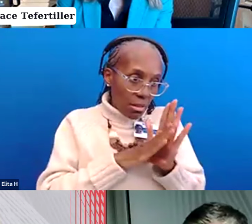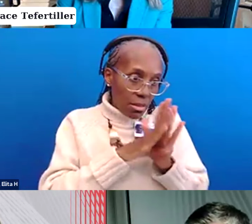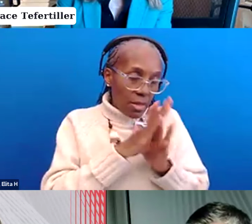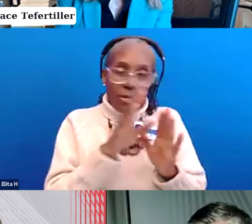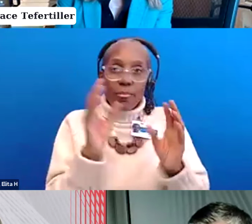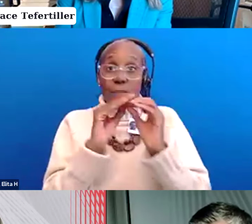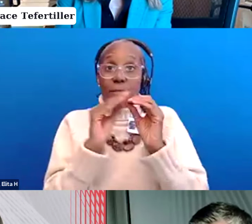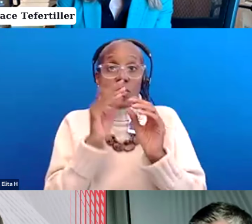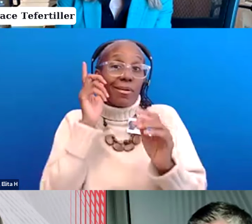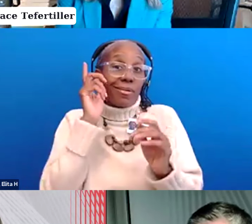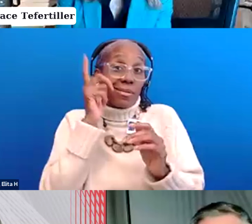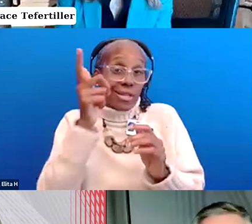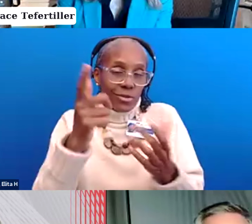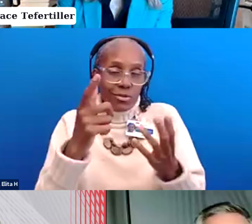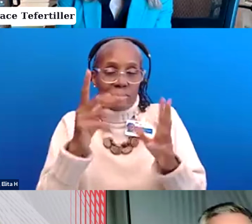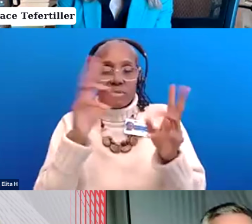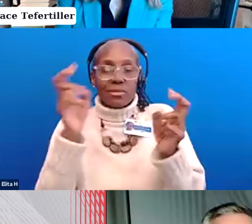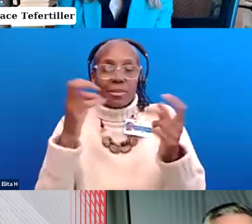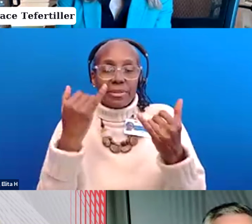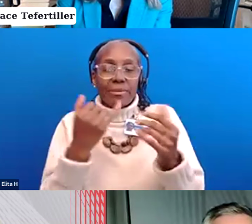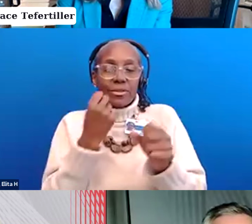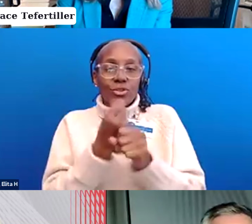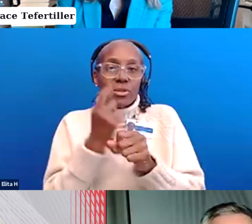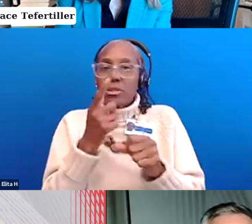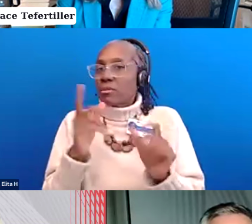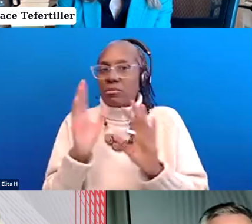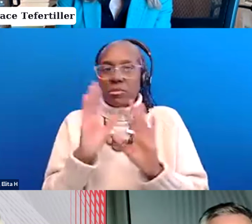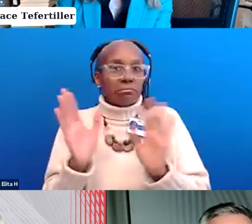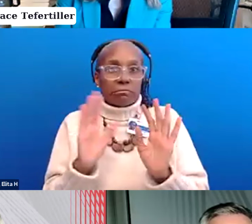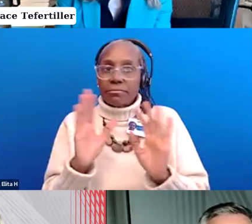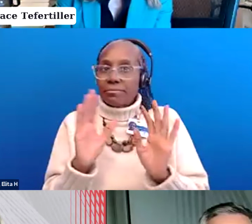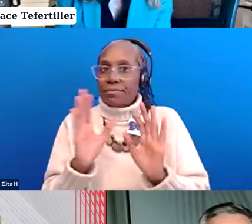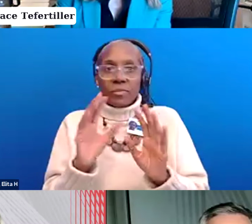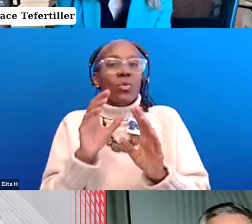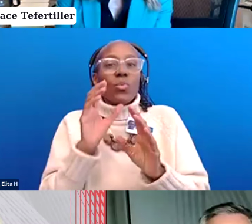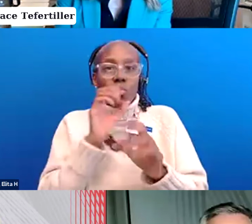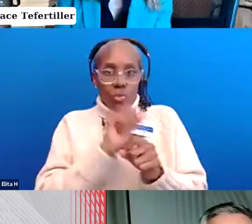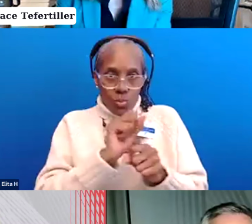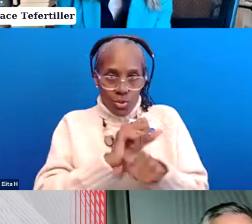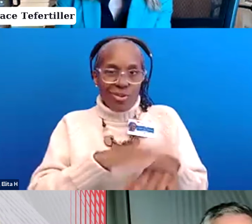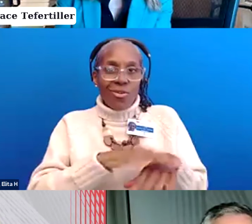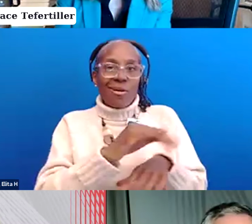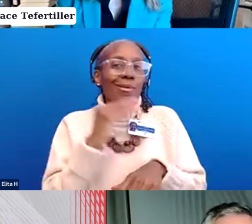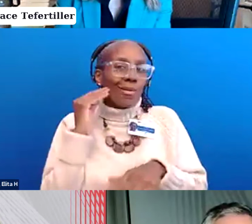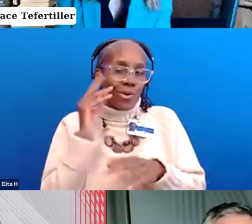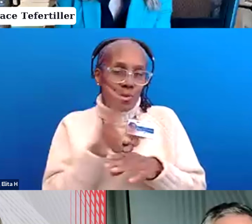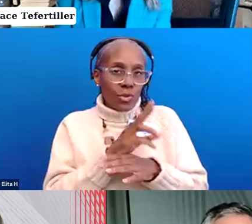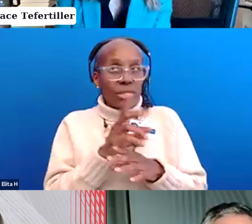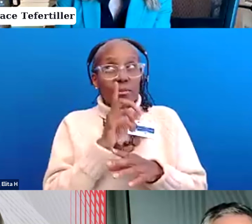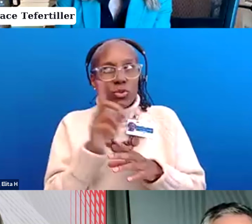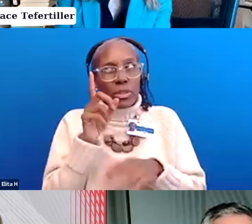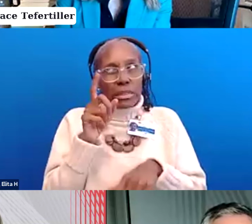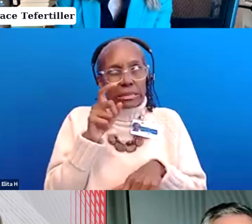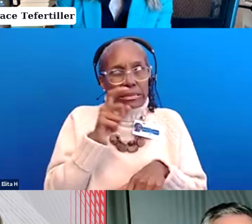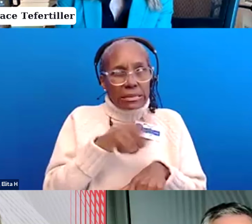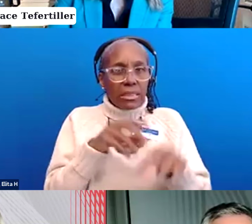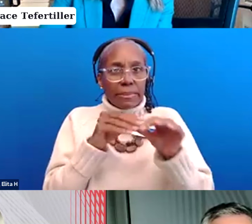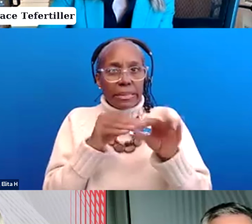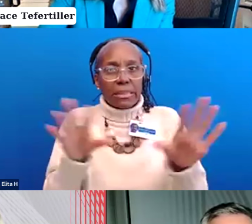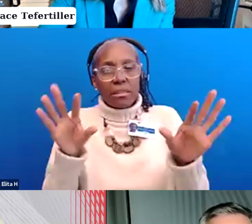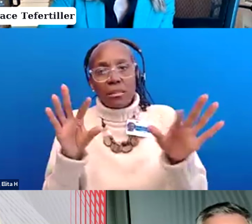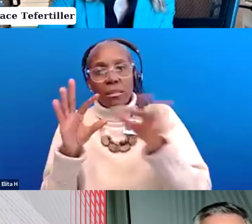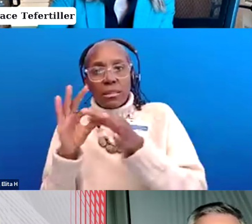come on this topic later this year, but no, we are working on it and making sure that the timing of this